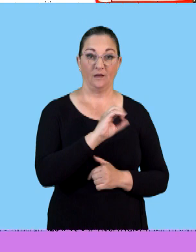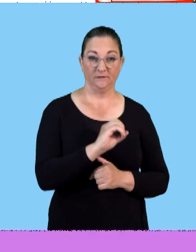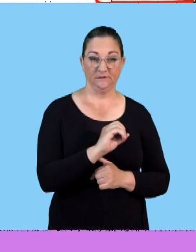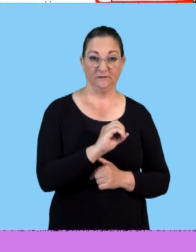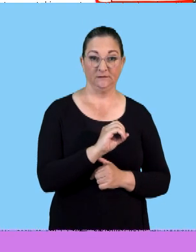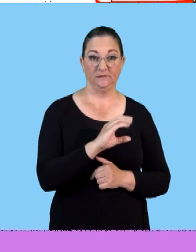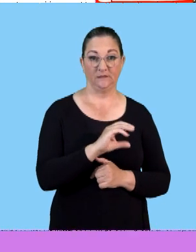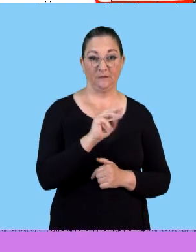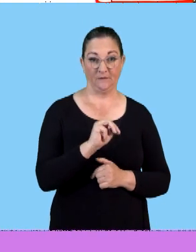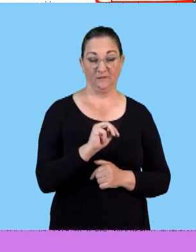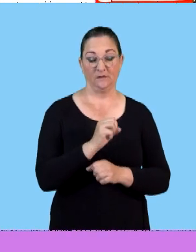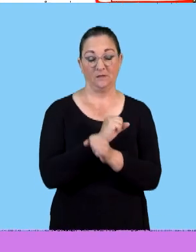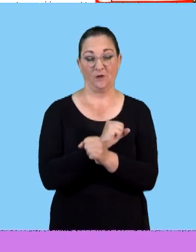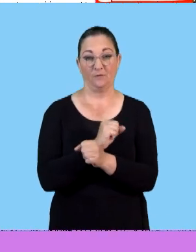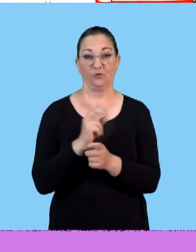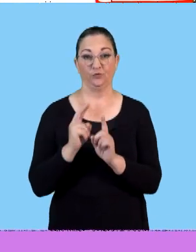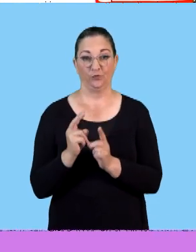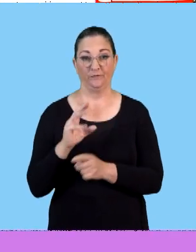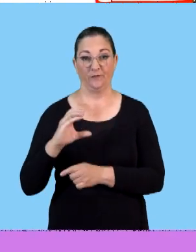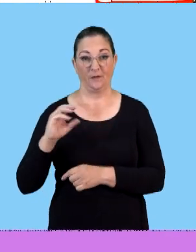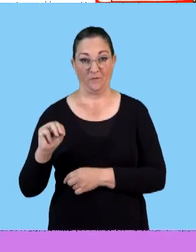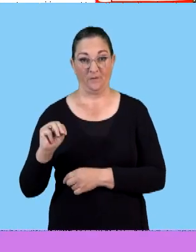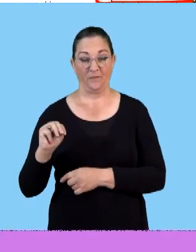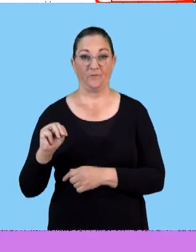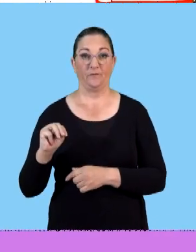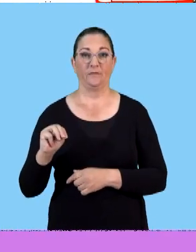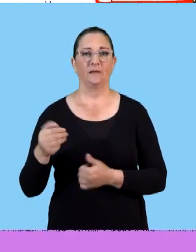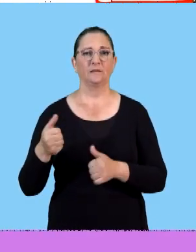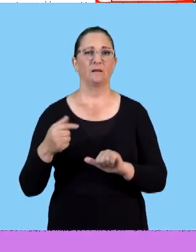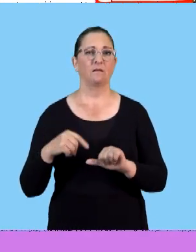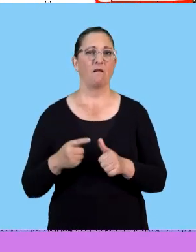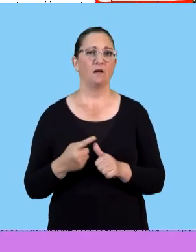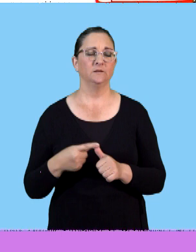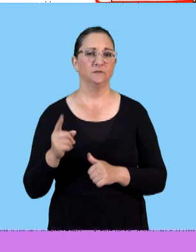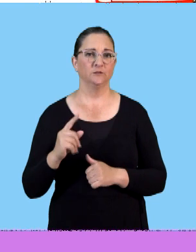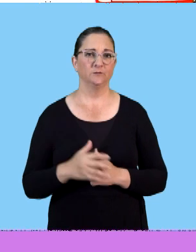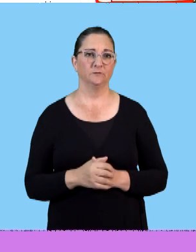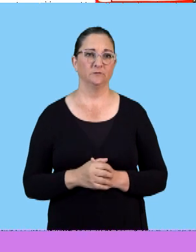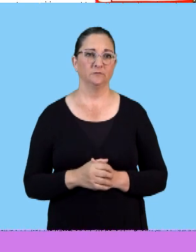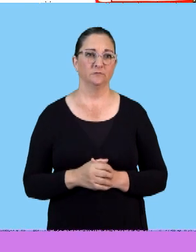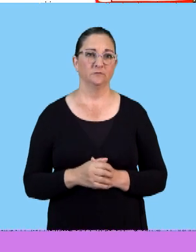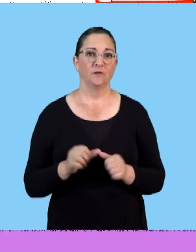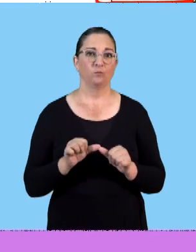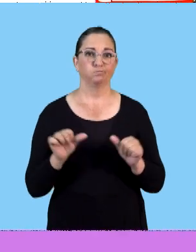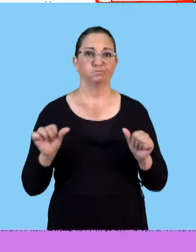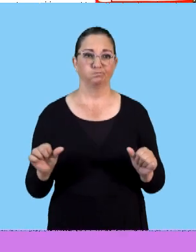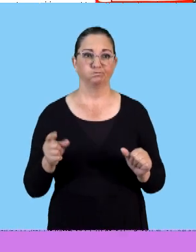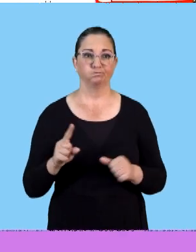30 centimeters, multiply by 12 centimeters. So that will give us a width